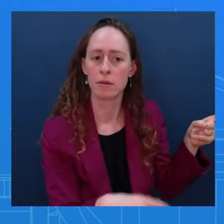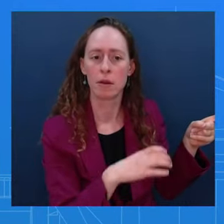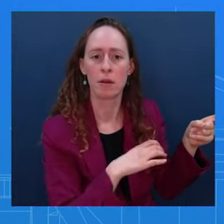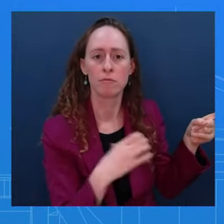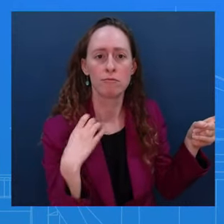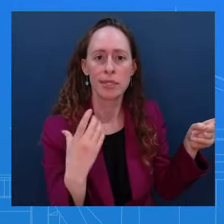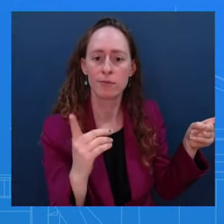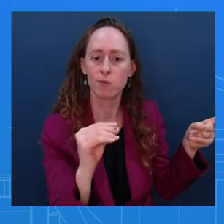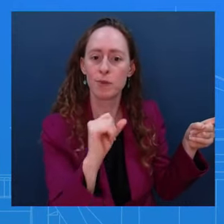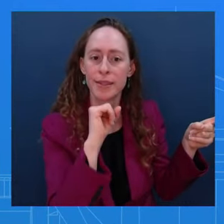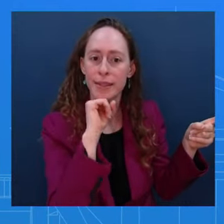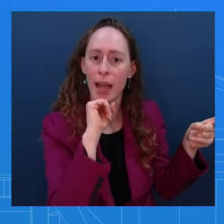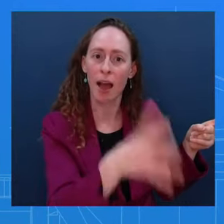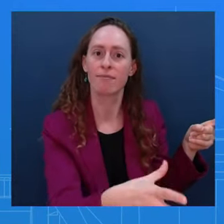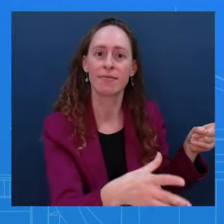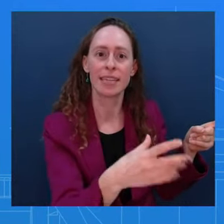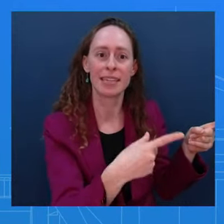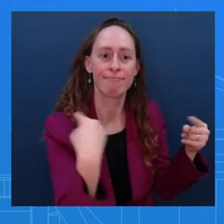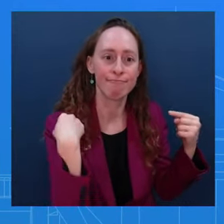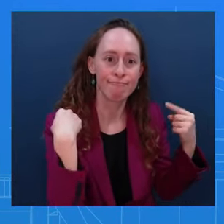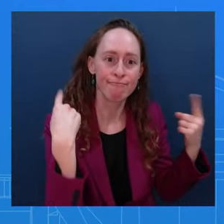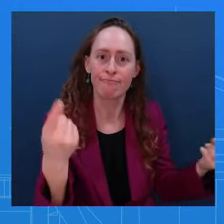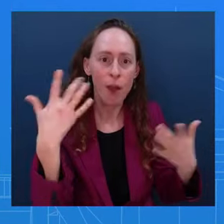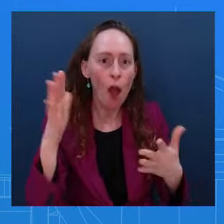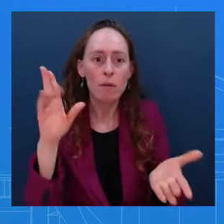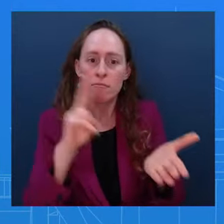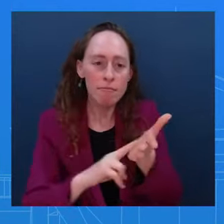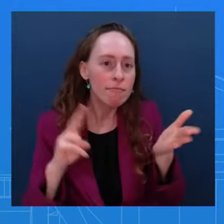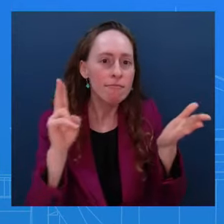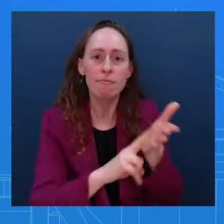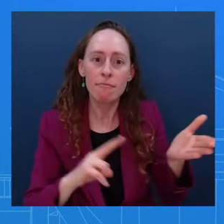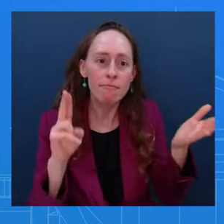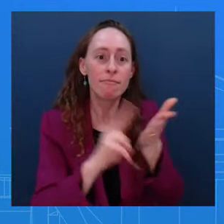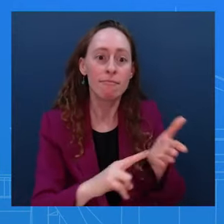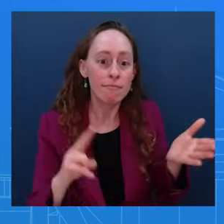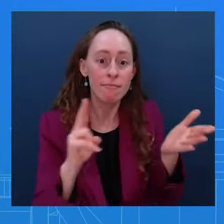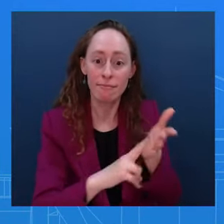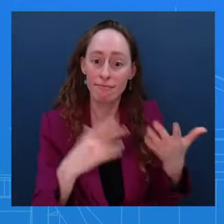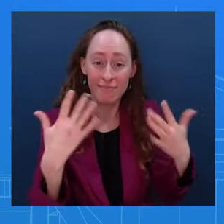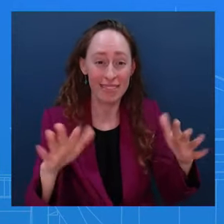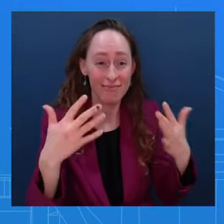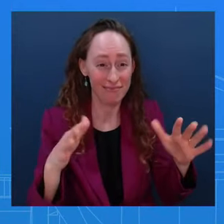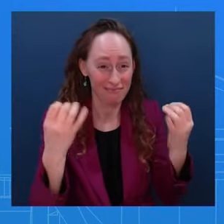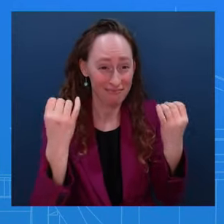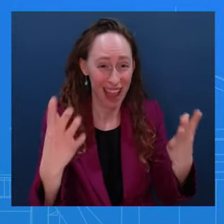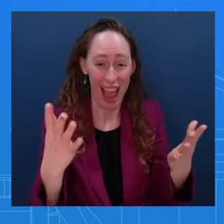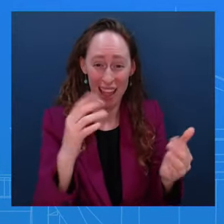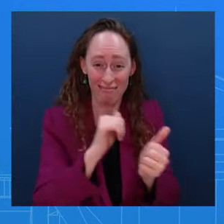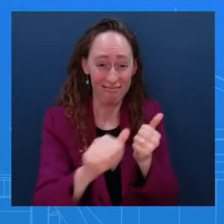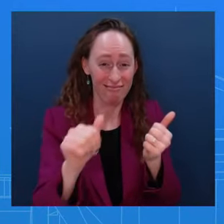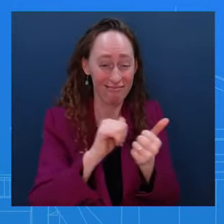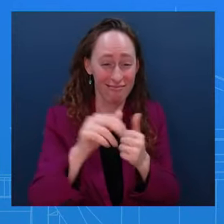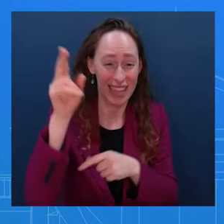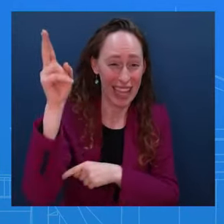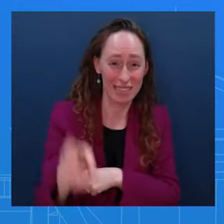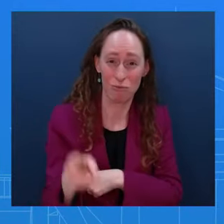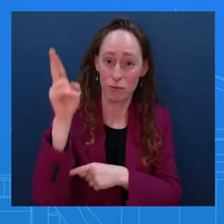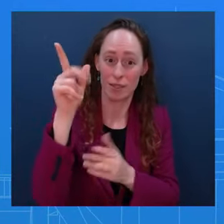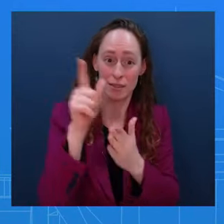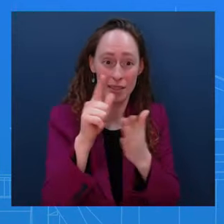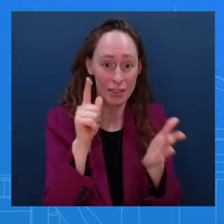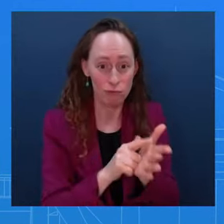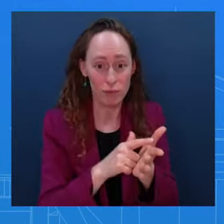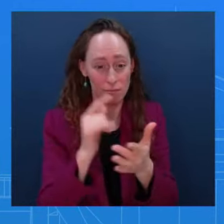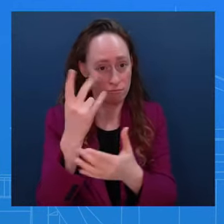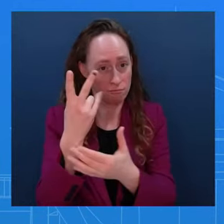actions on this particular issue, obviously. We passed a historic piece of legislation in a bipartisan way just about 2 years